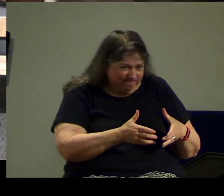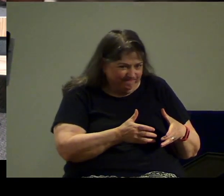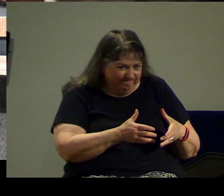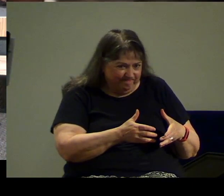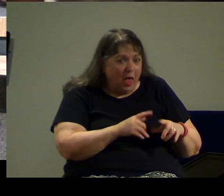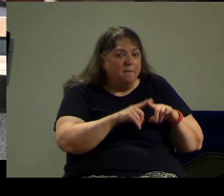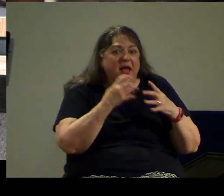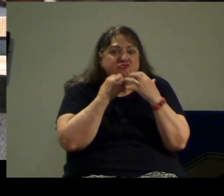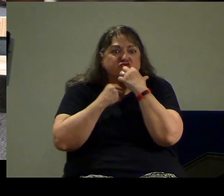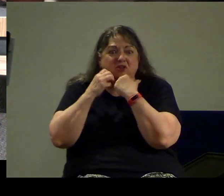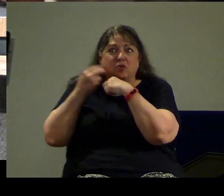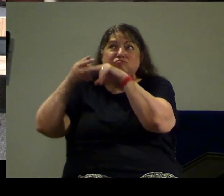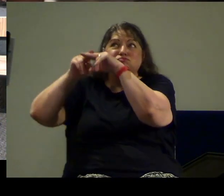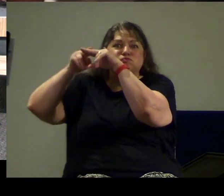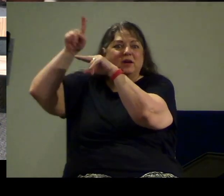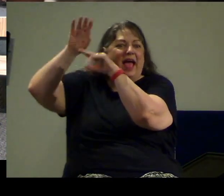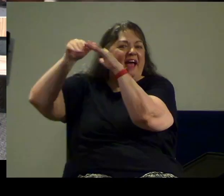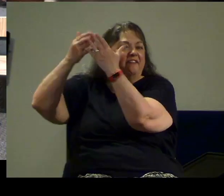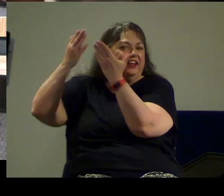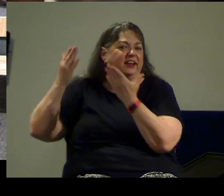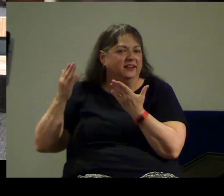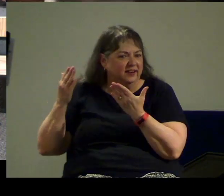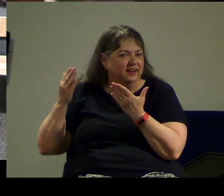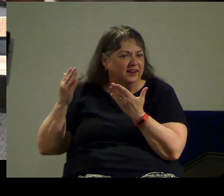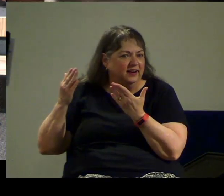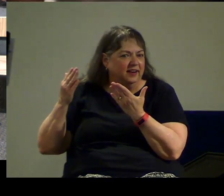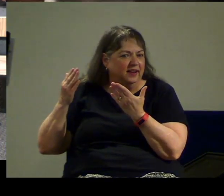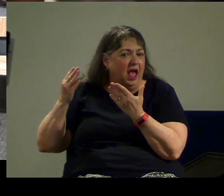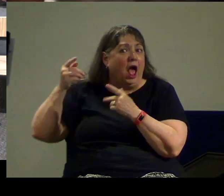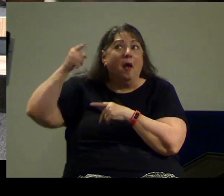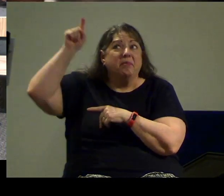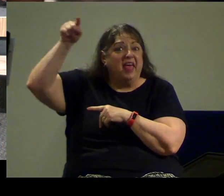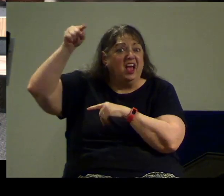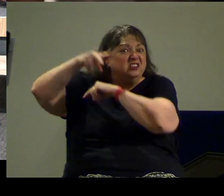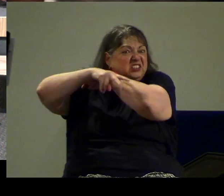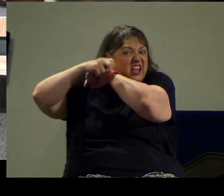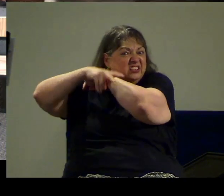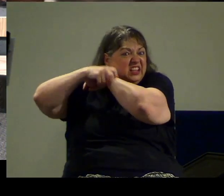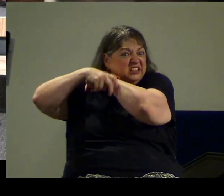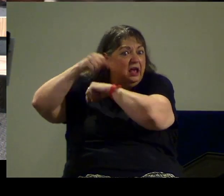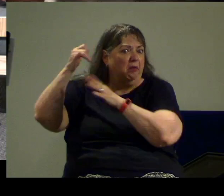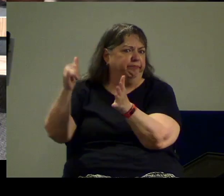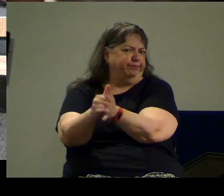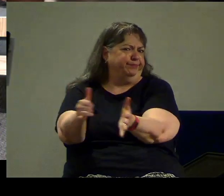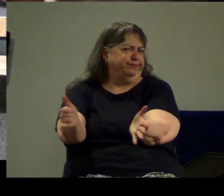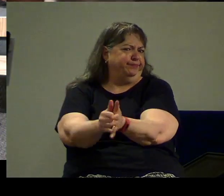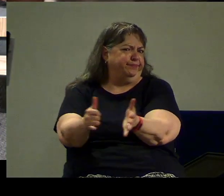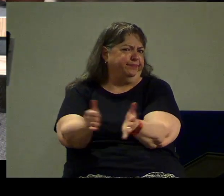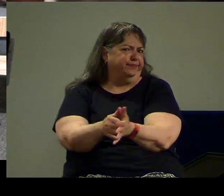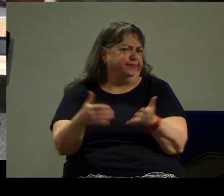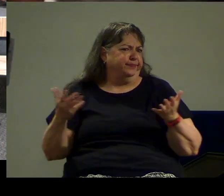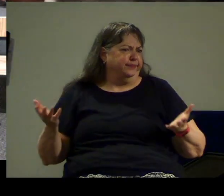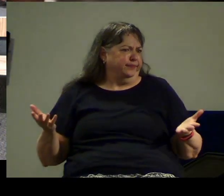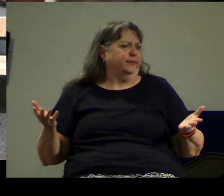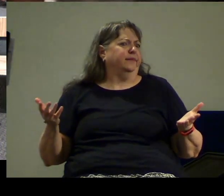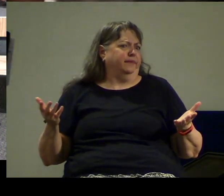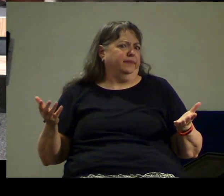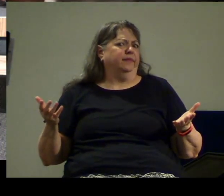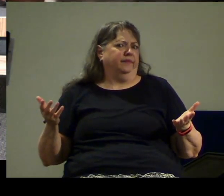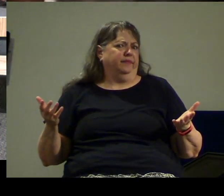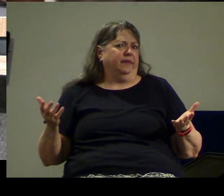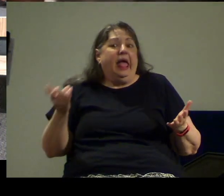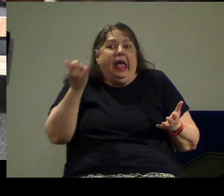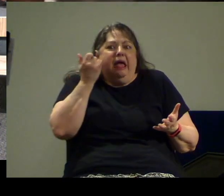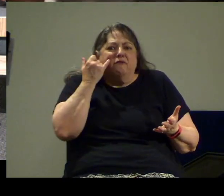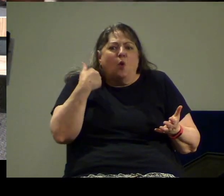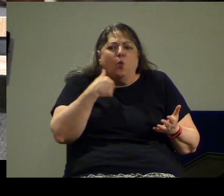in heaven that no man can take away. So the things that you do for the kingdom of God, for the love